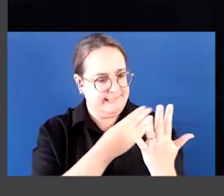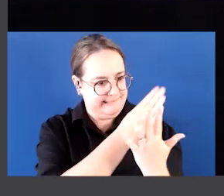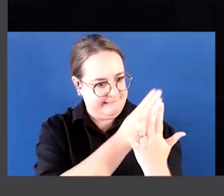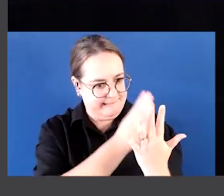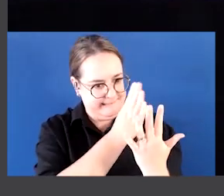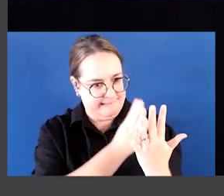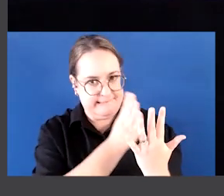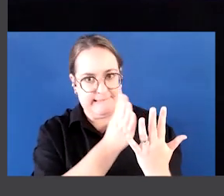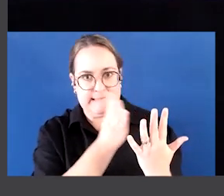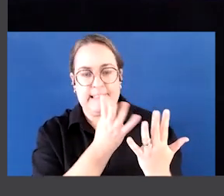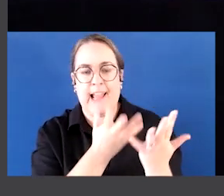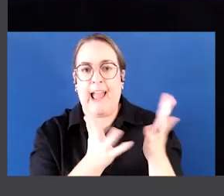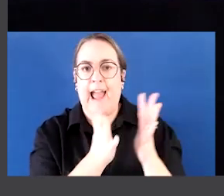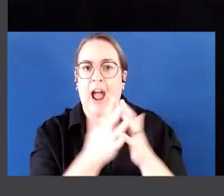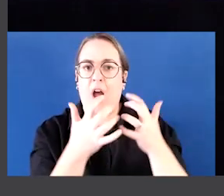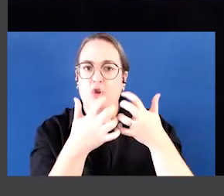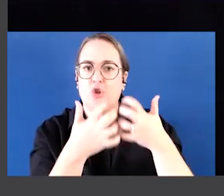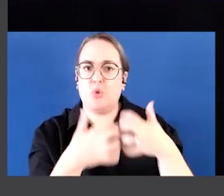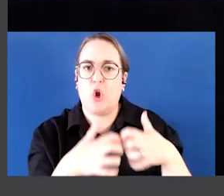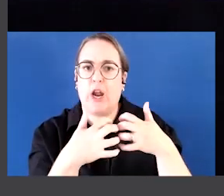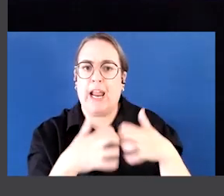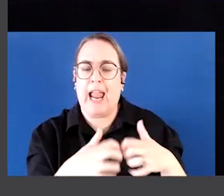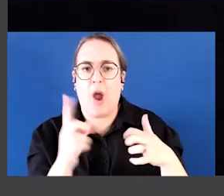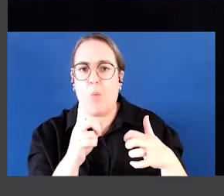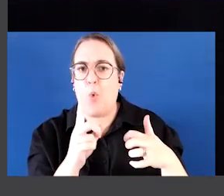how do you determine the risk owner?